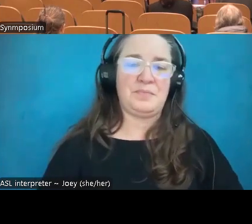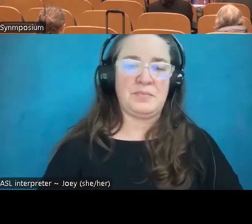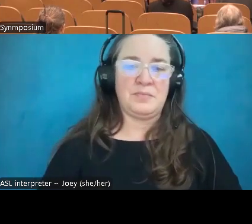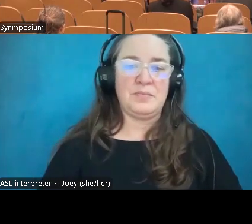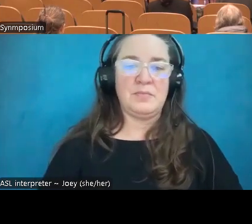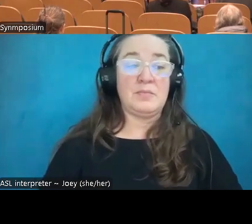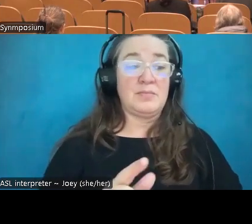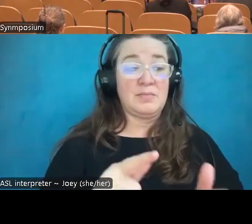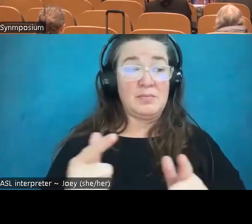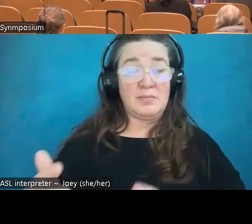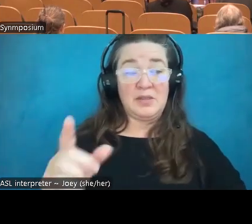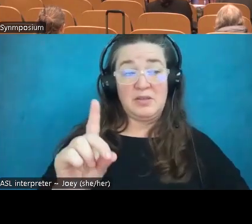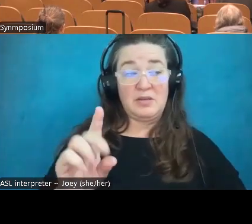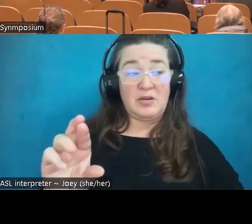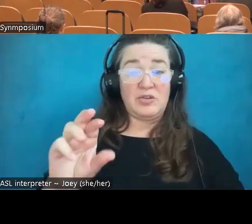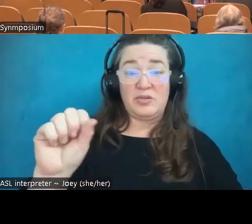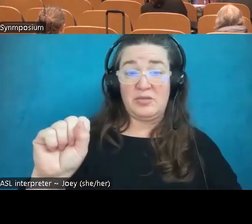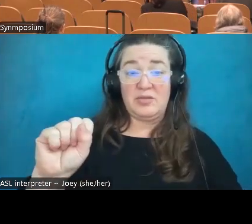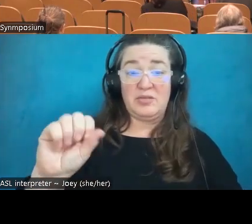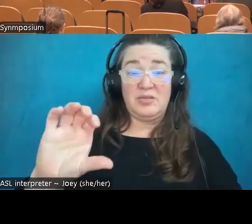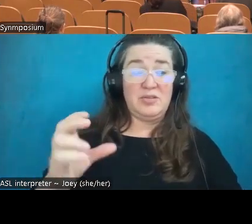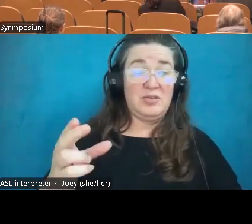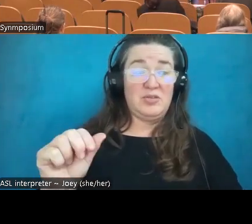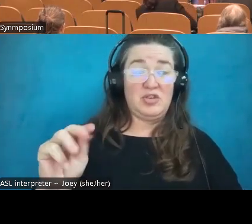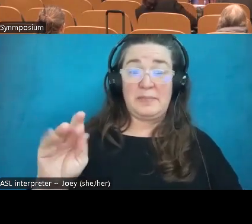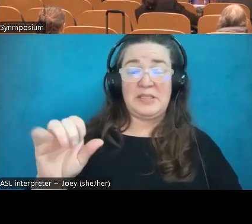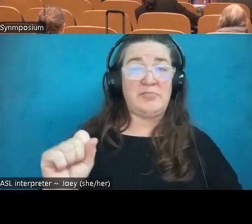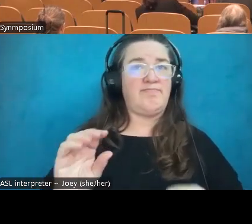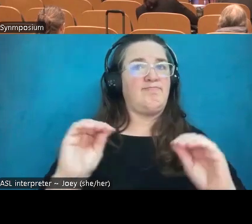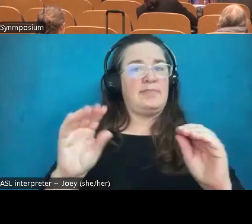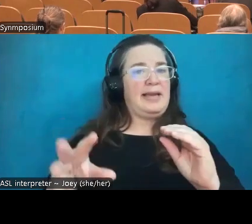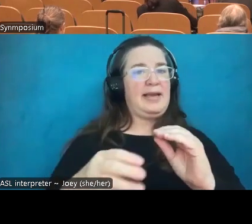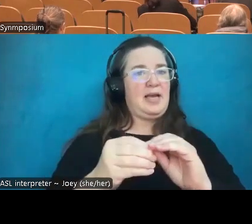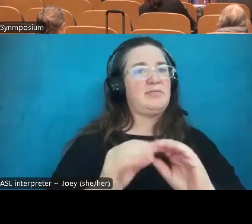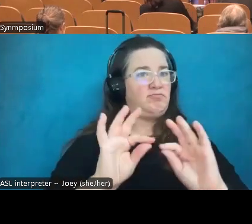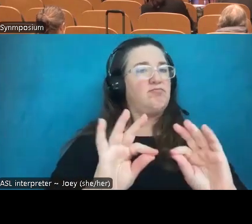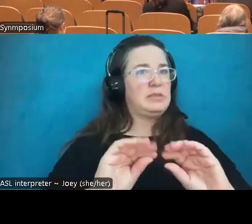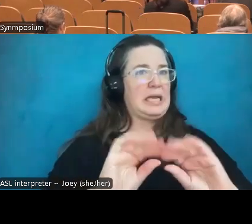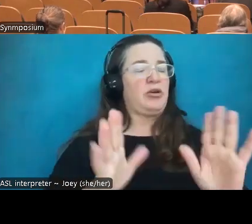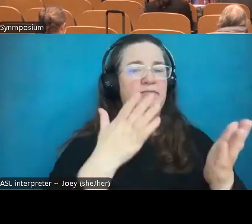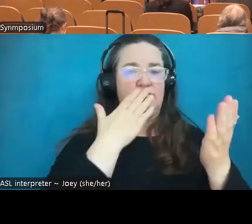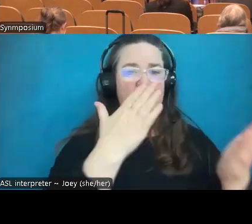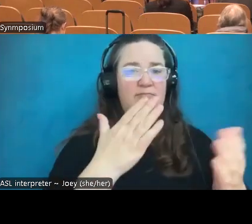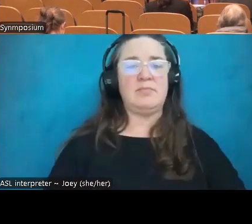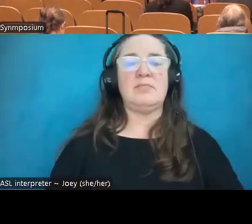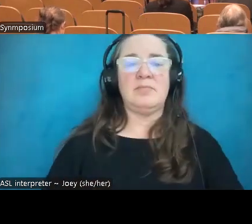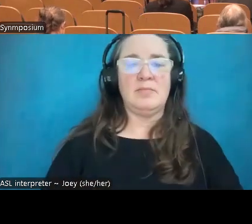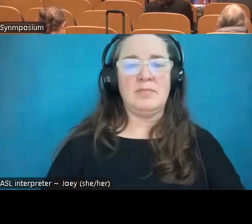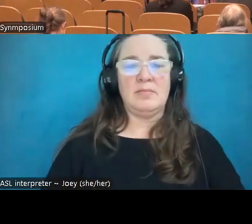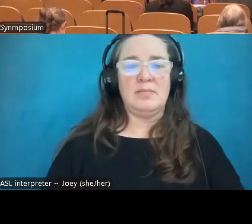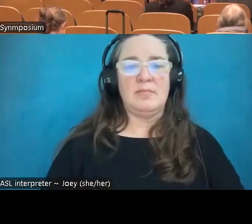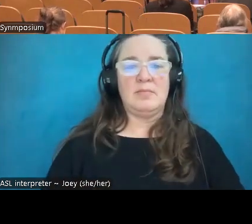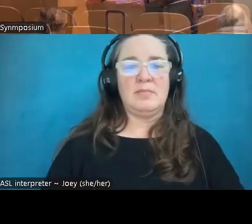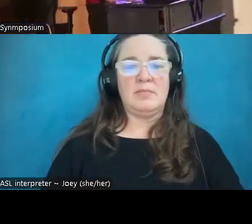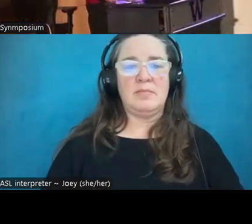I don't really have much to add. I think you guys covered it very well. Thank you. I just wanted to add to what Dr. Friedli said,